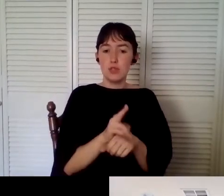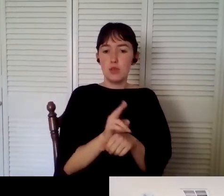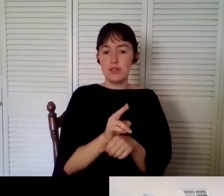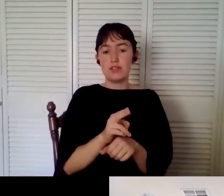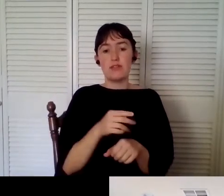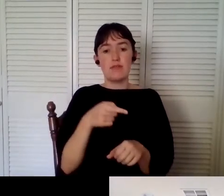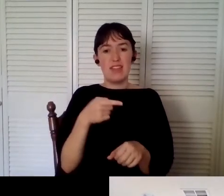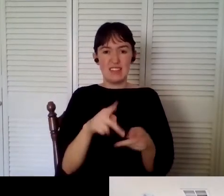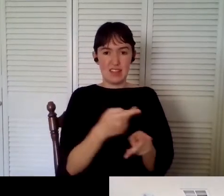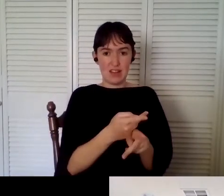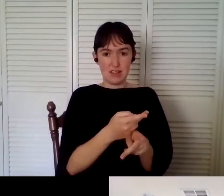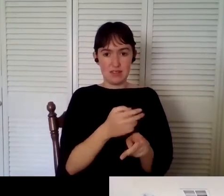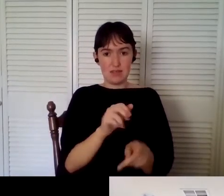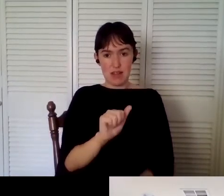last,